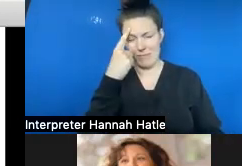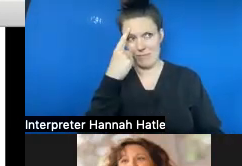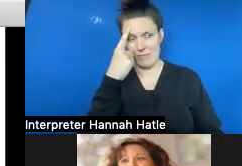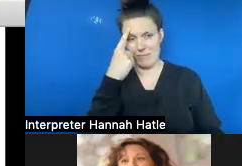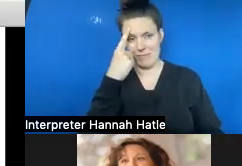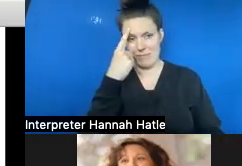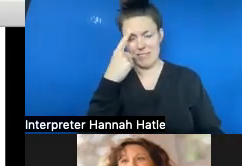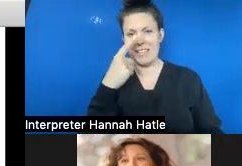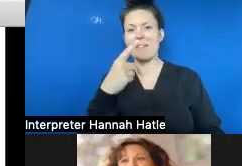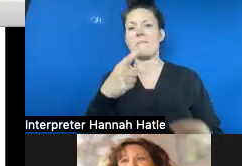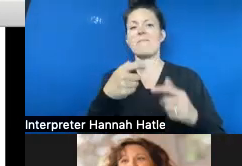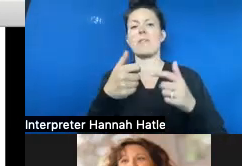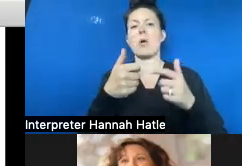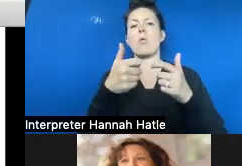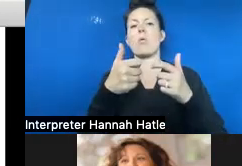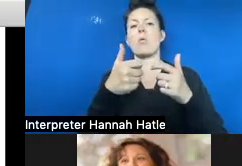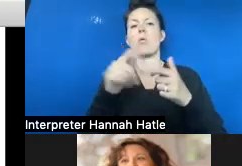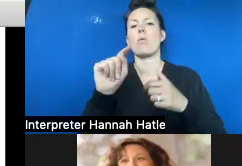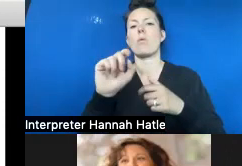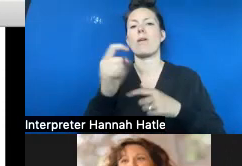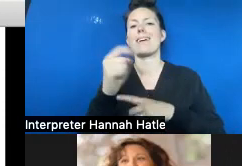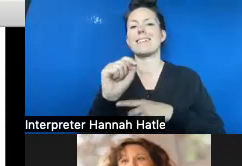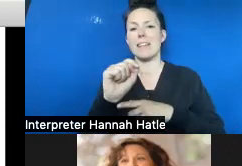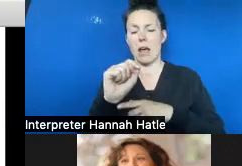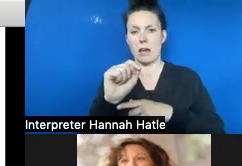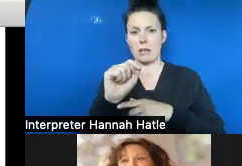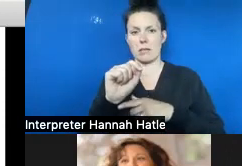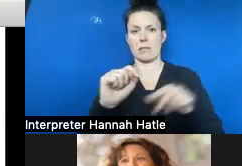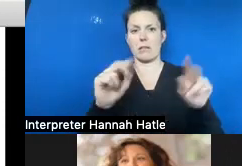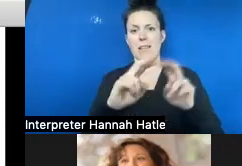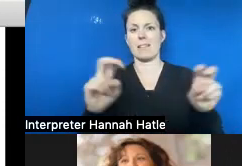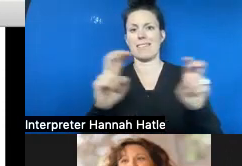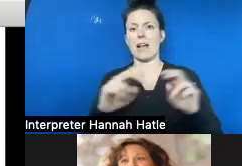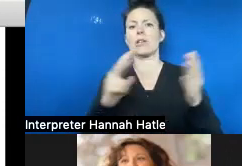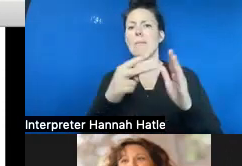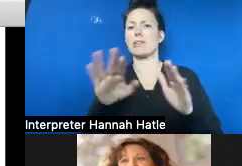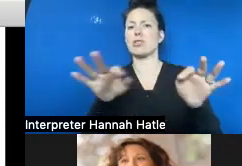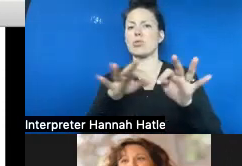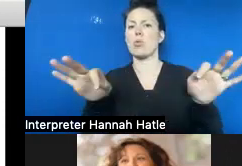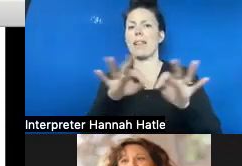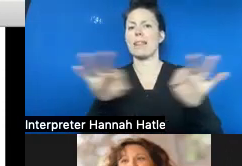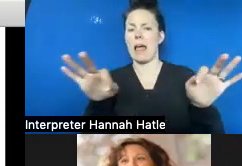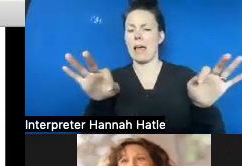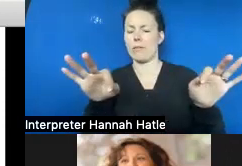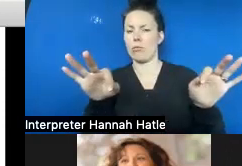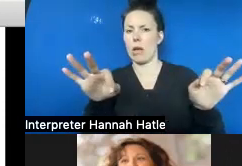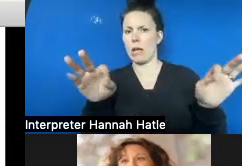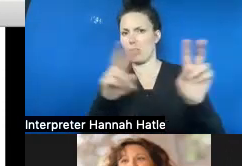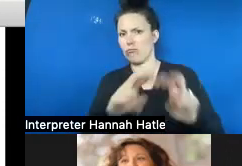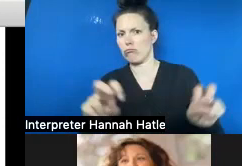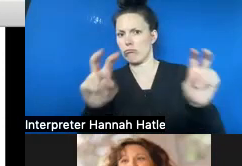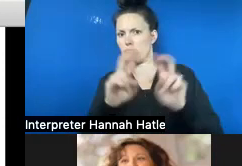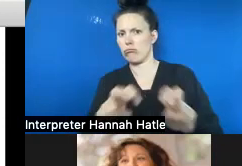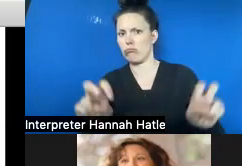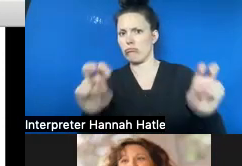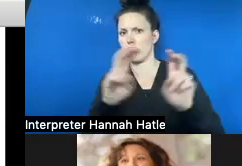text analysis, looking at the language that you're using in all of your information. So, you know,